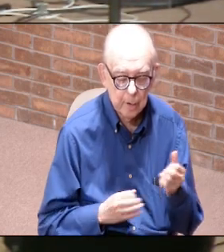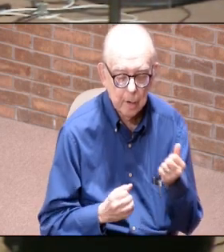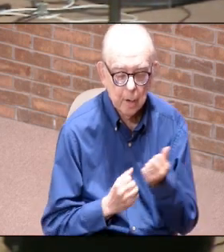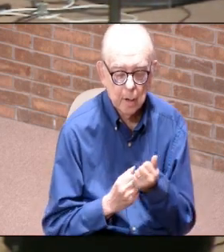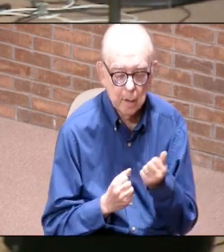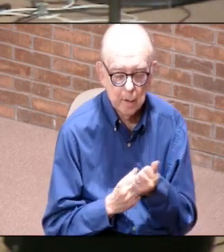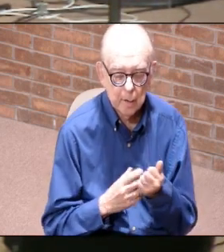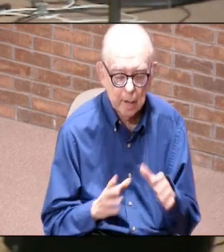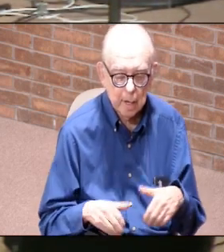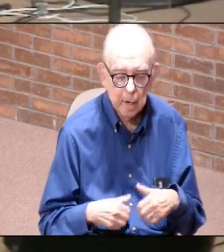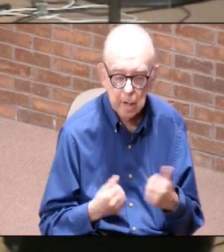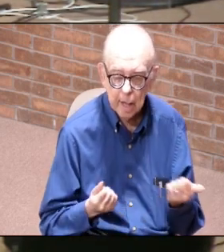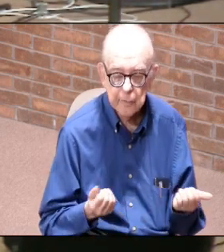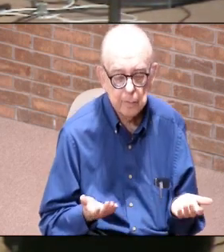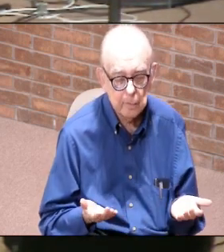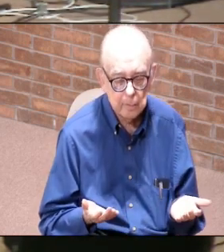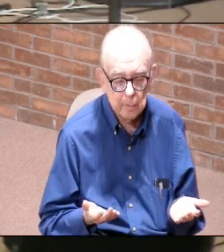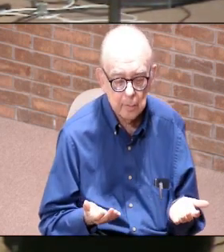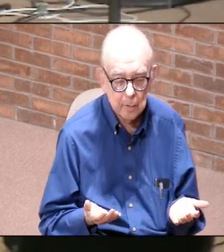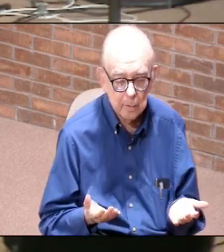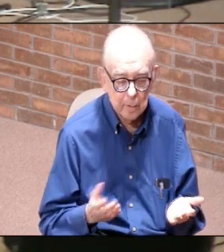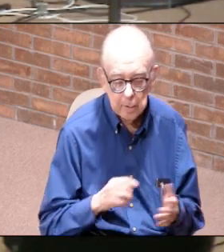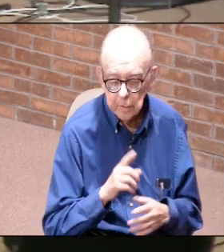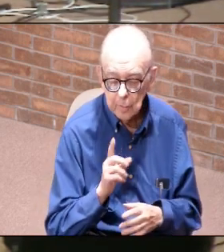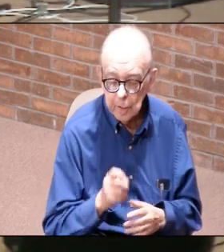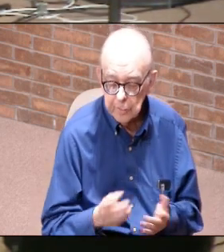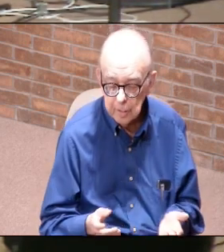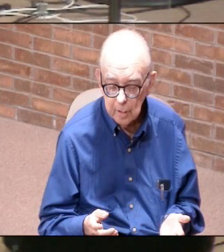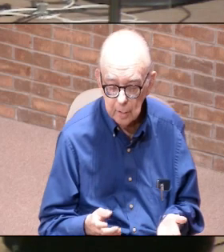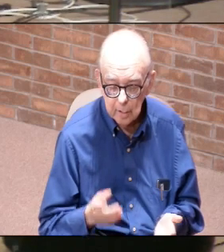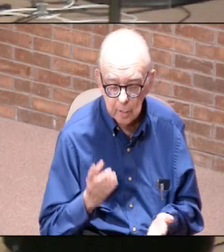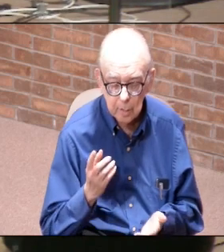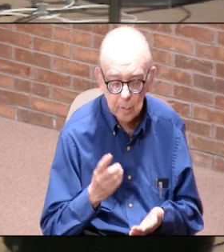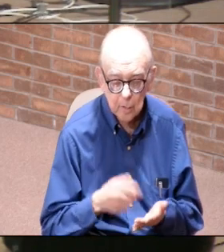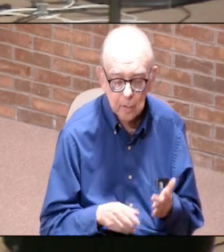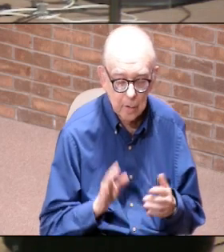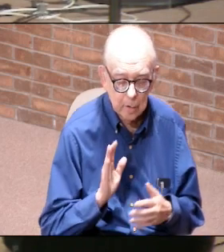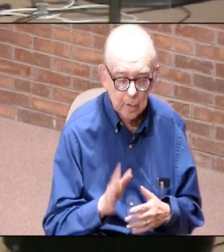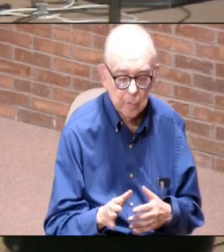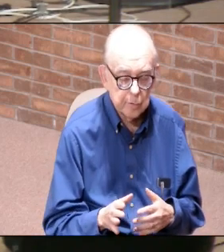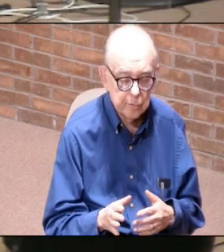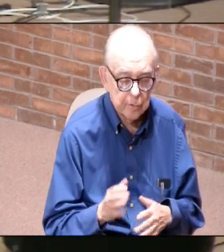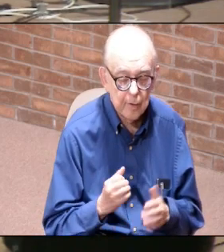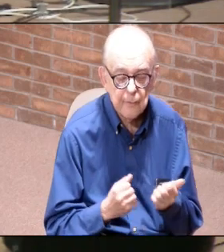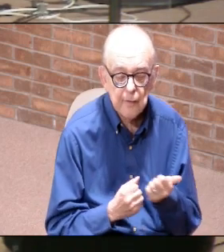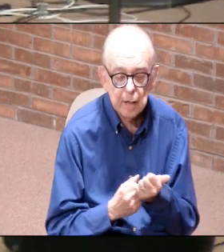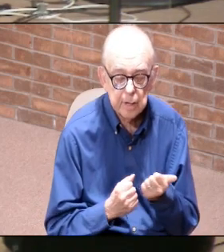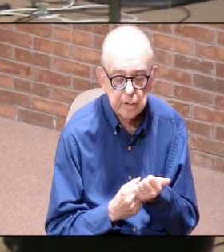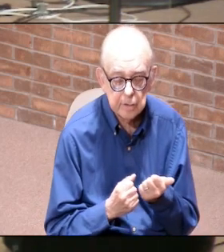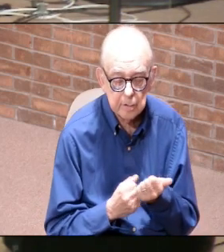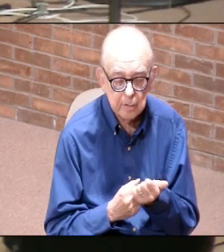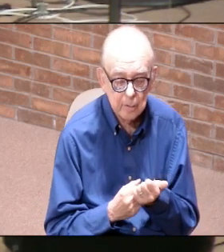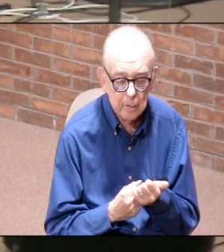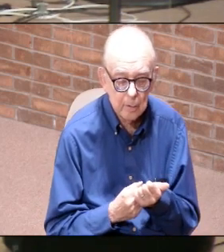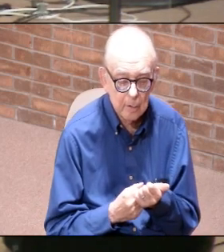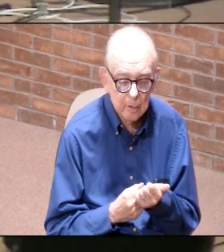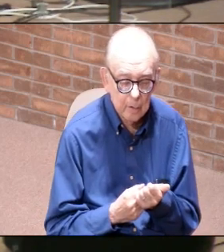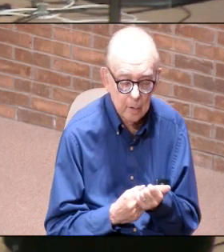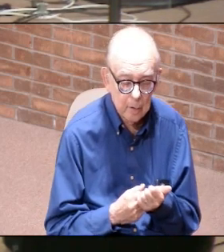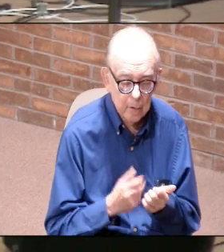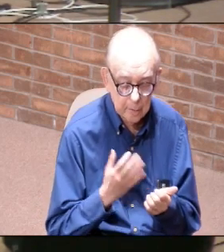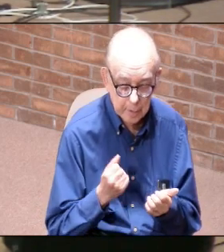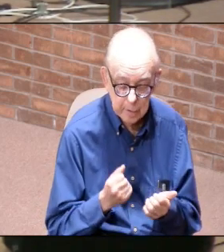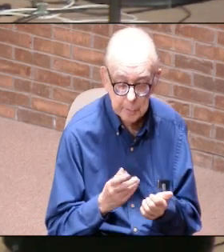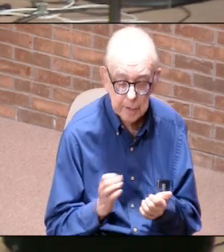foundation and our life on. And the question is, what's your foundation? It better